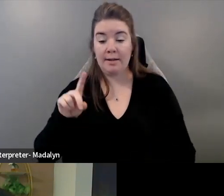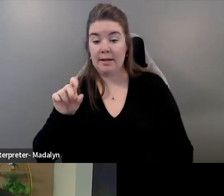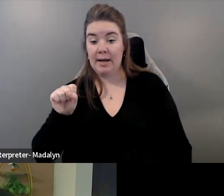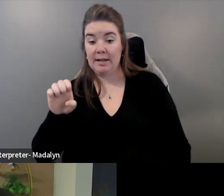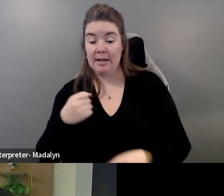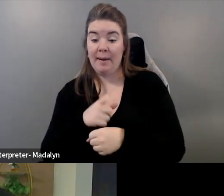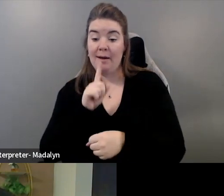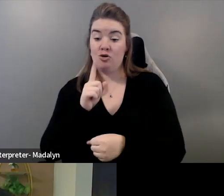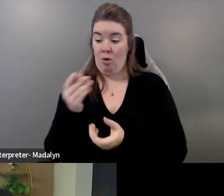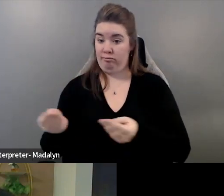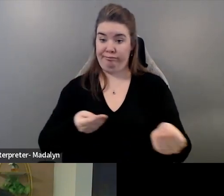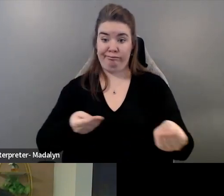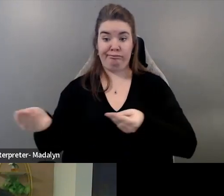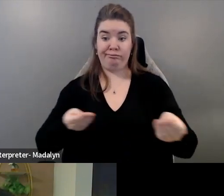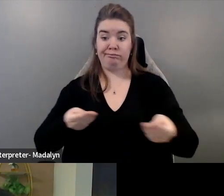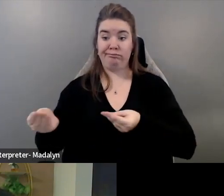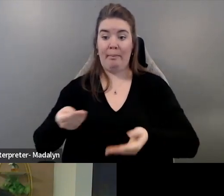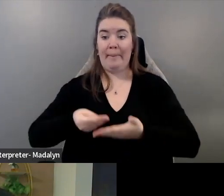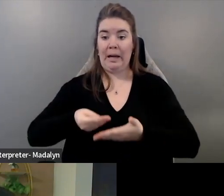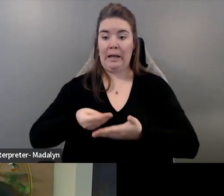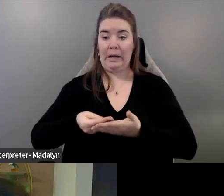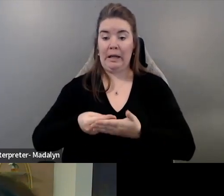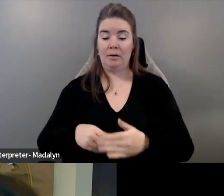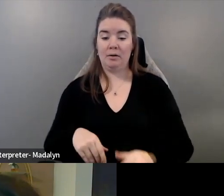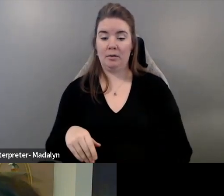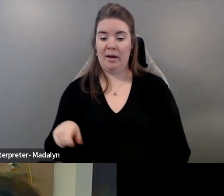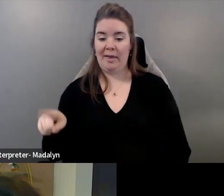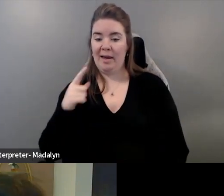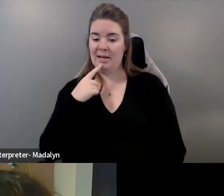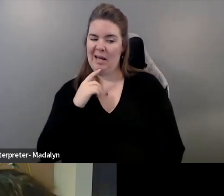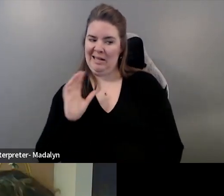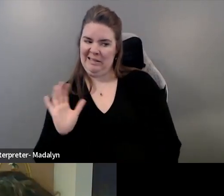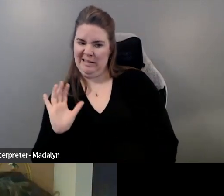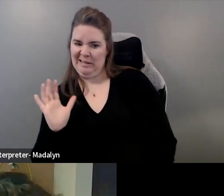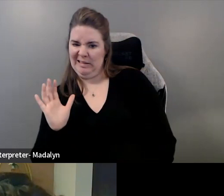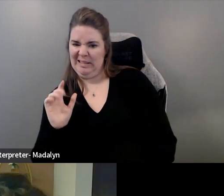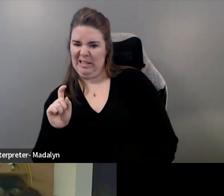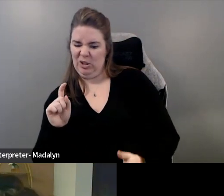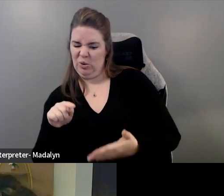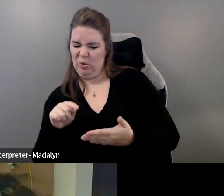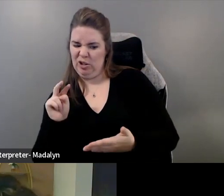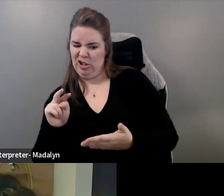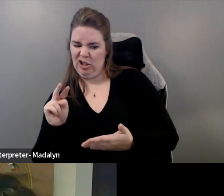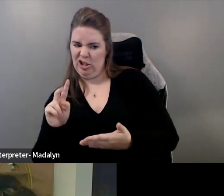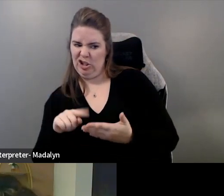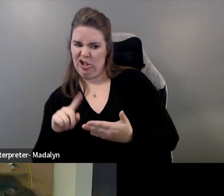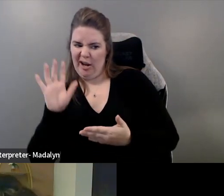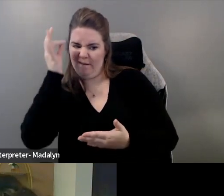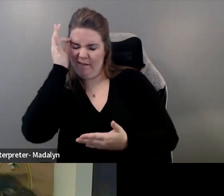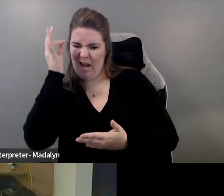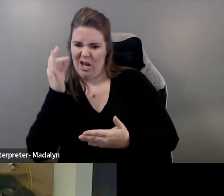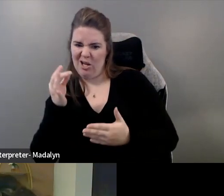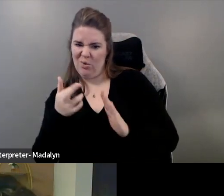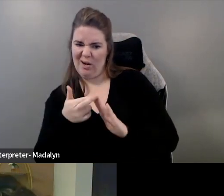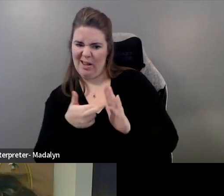where it needs to go. They're also the ones who say, I don't know, you can check the Fed regulations. We're going to make sure that that's an